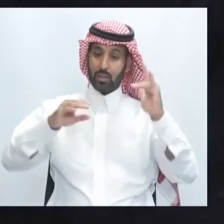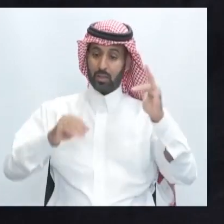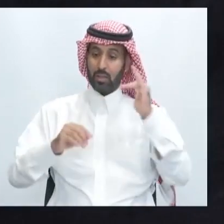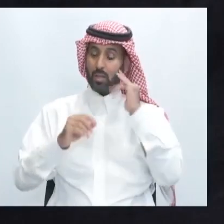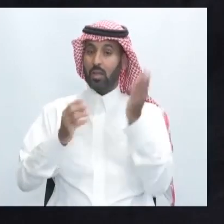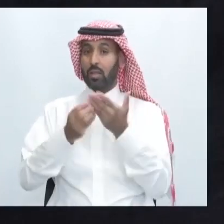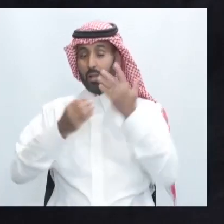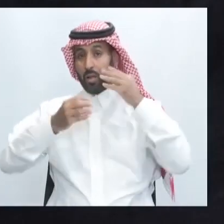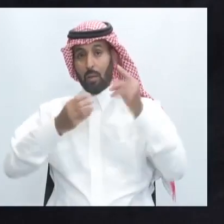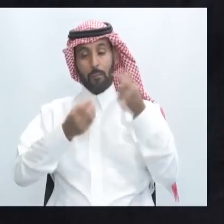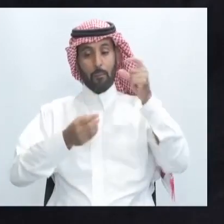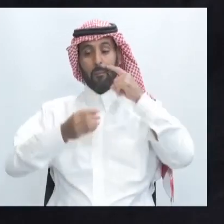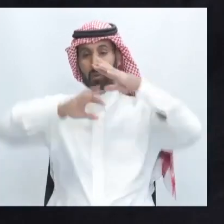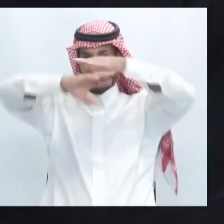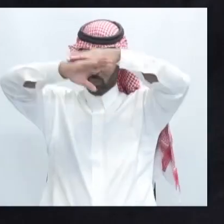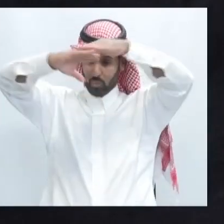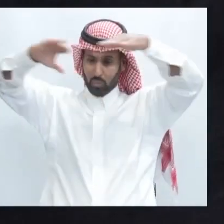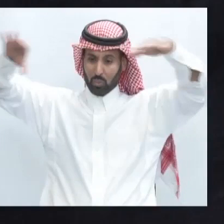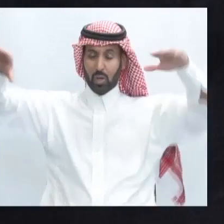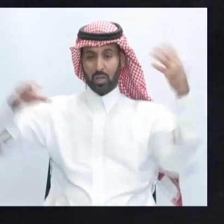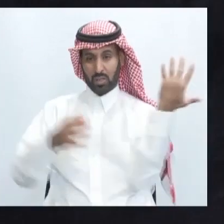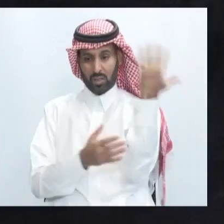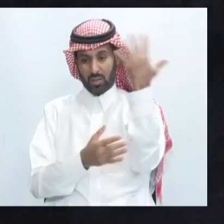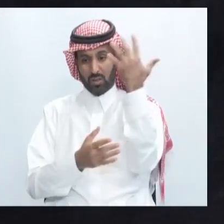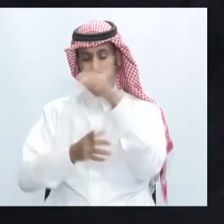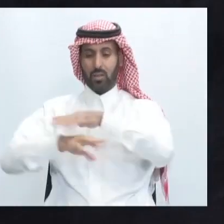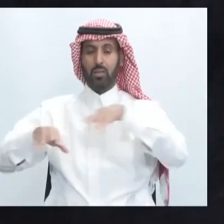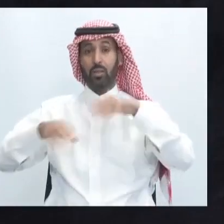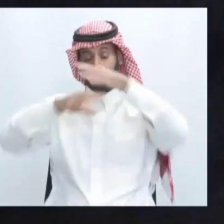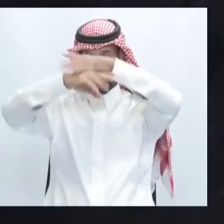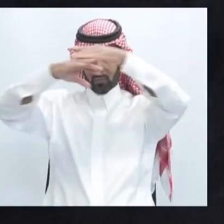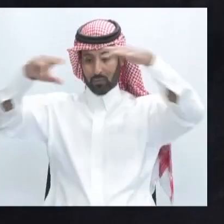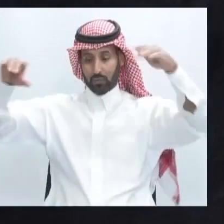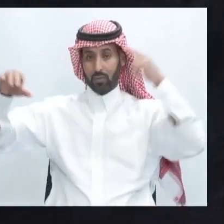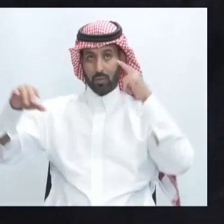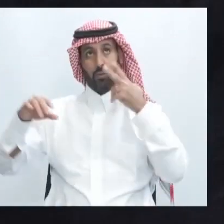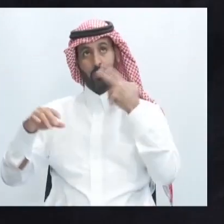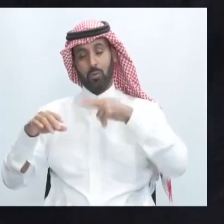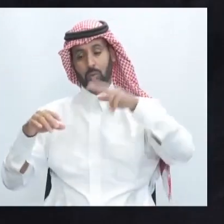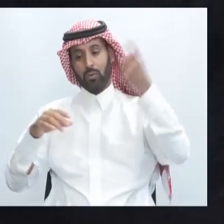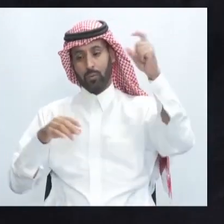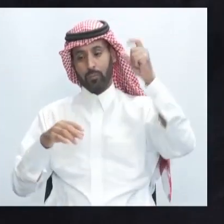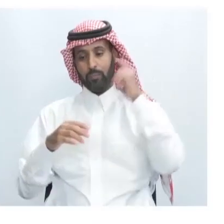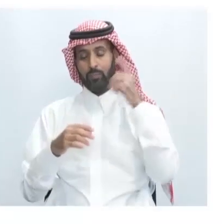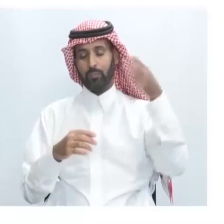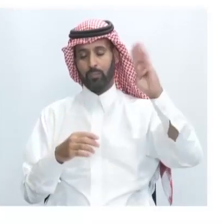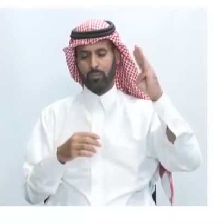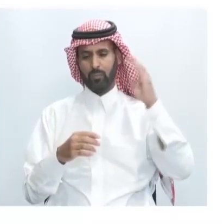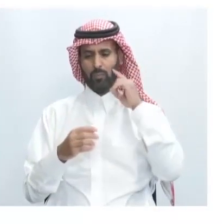as in the sky, green as in the trees. So when I say the word nature, immediately you think of the